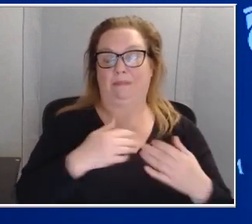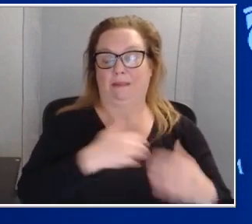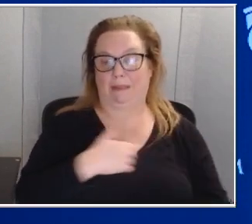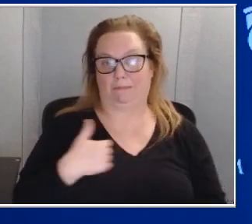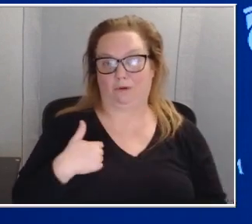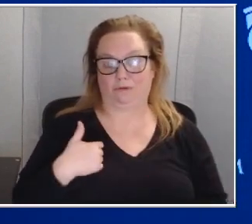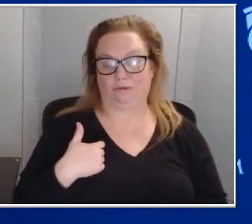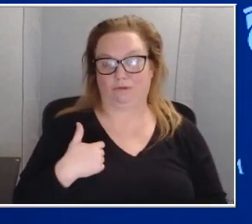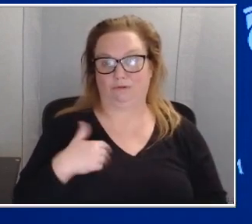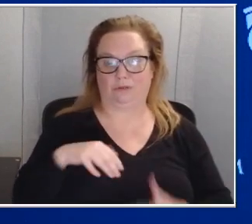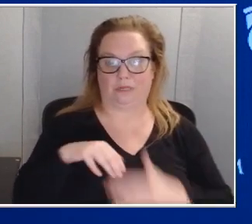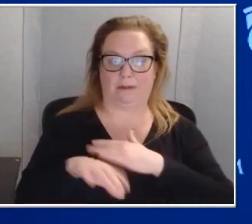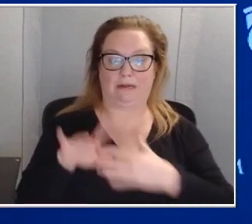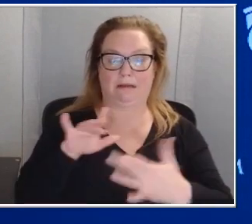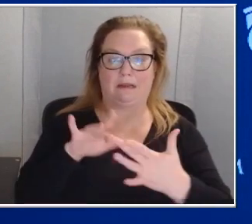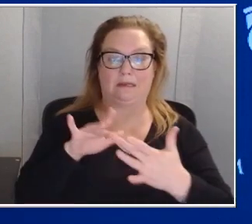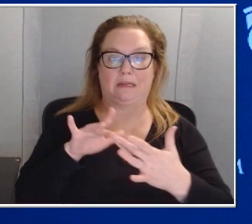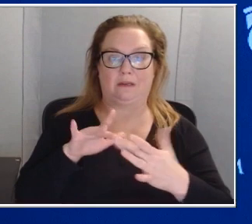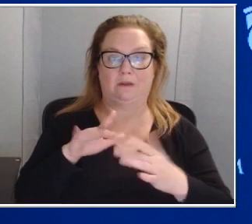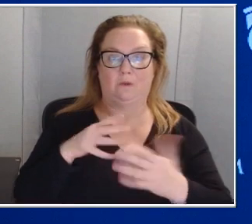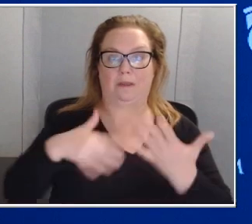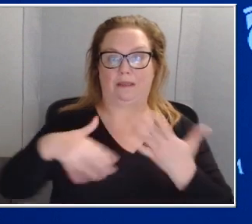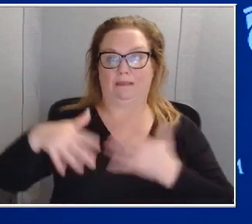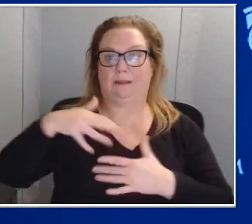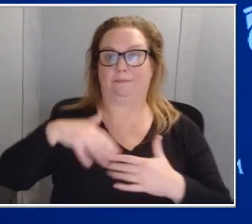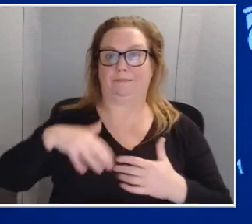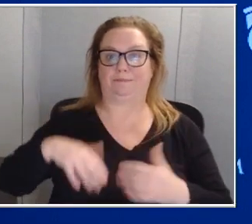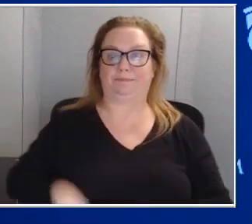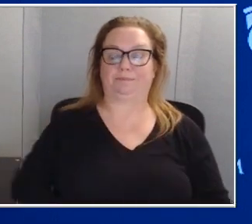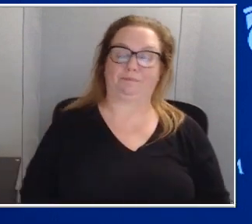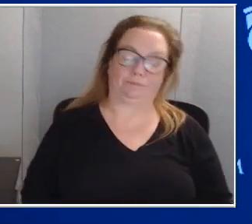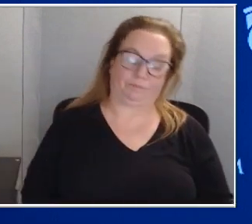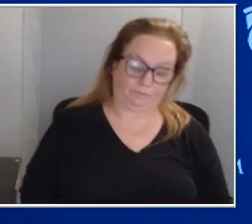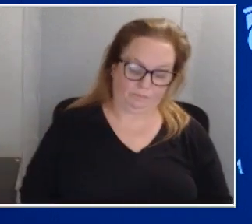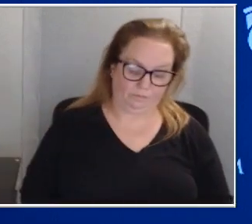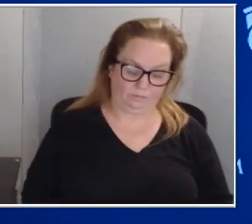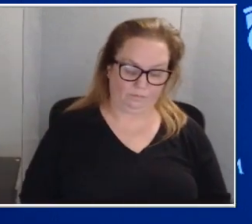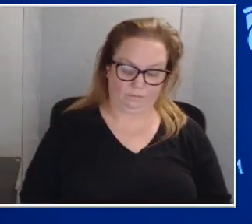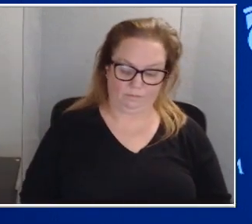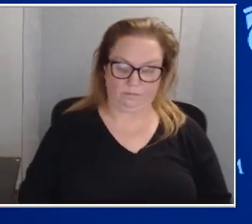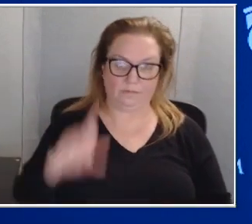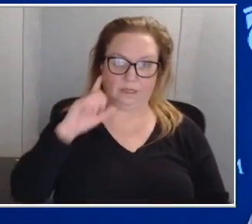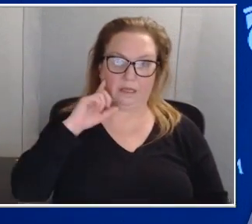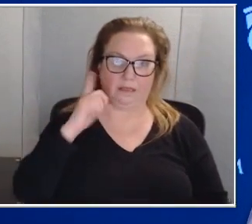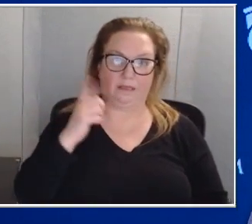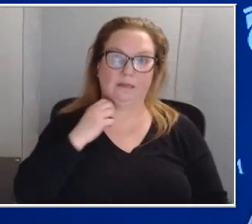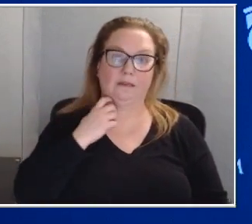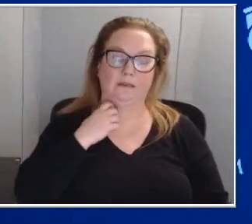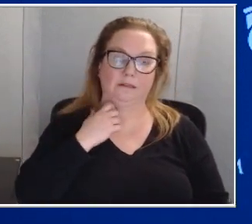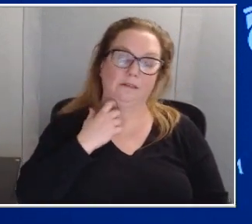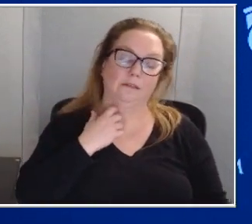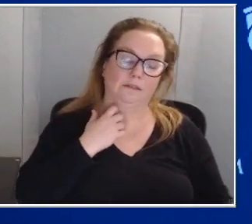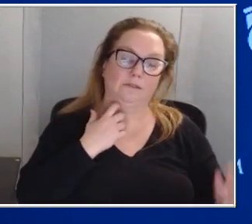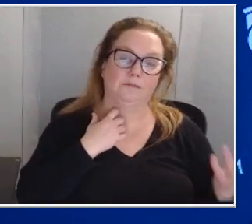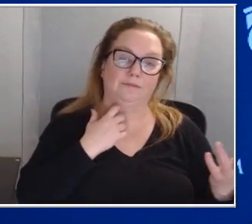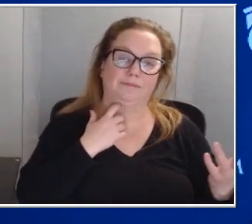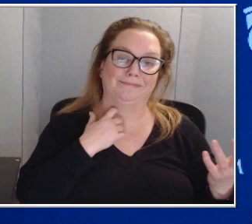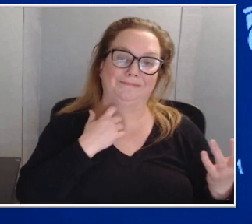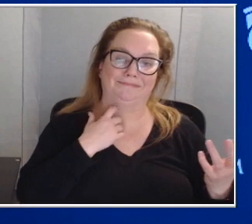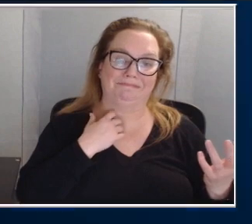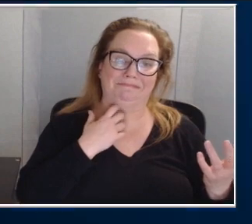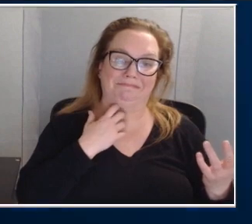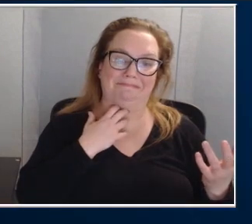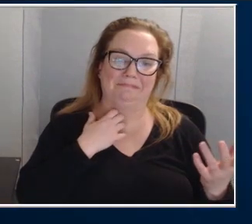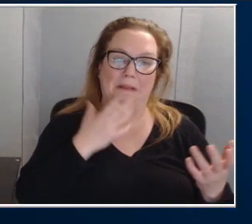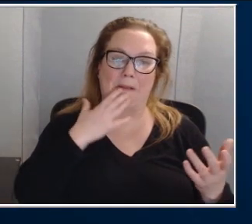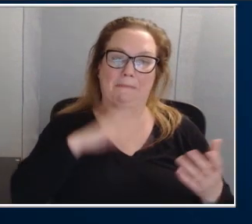can come into contact with some of these organisms? So I think it is just it's a bad idea.